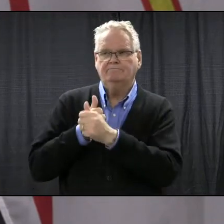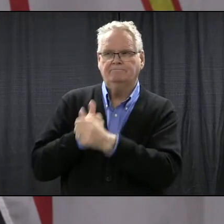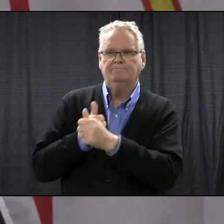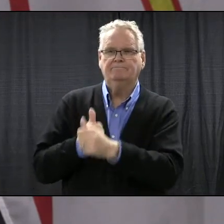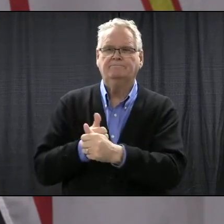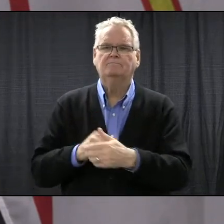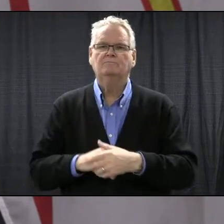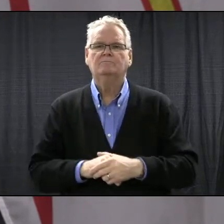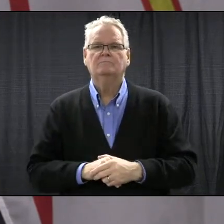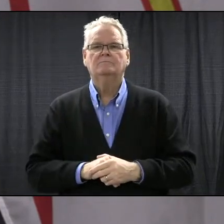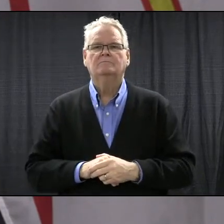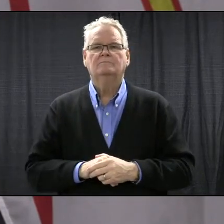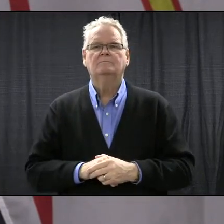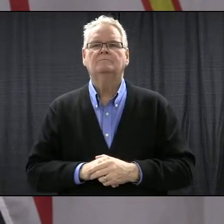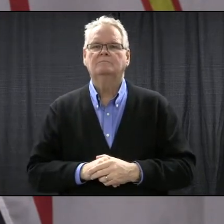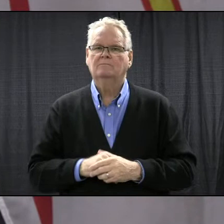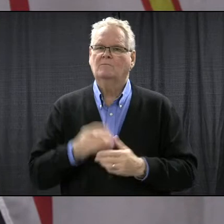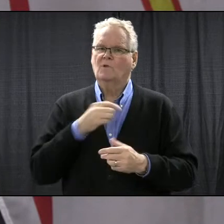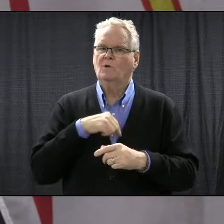epidemiology. So,